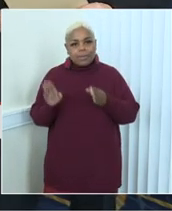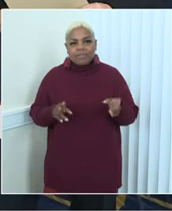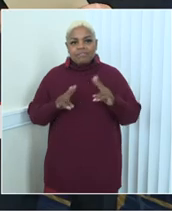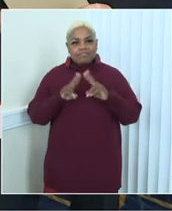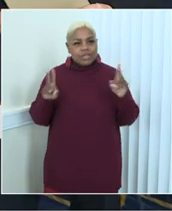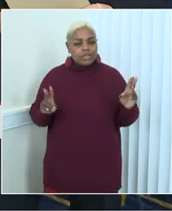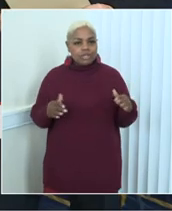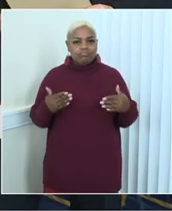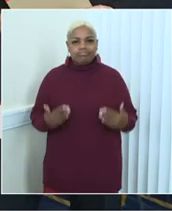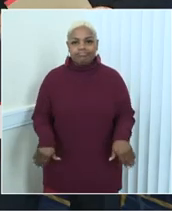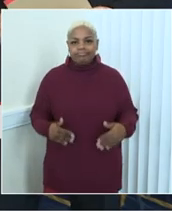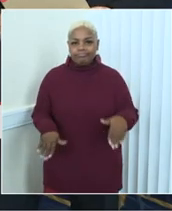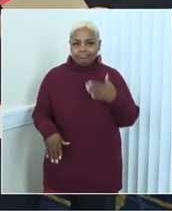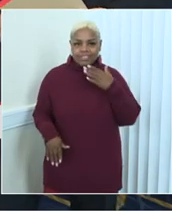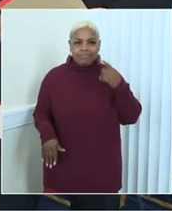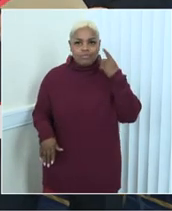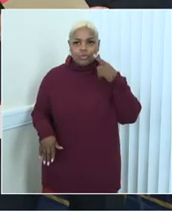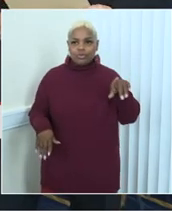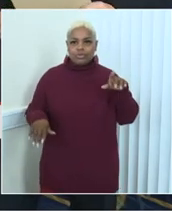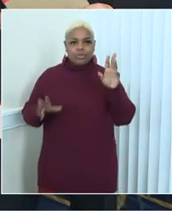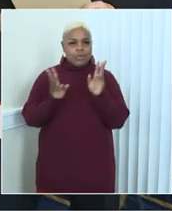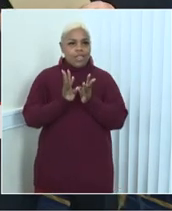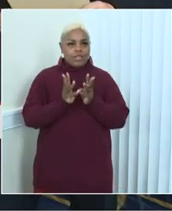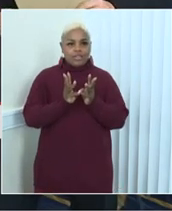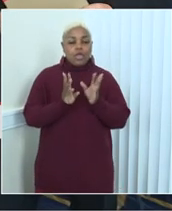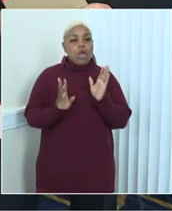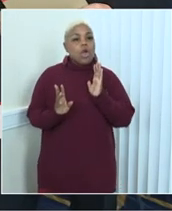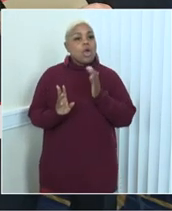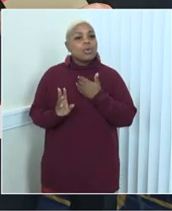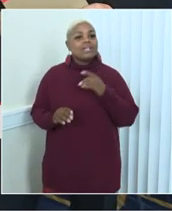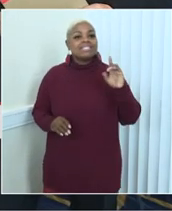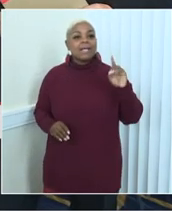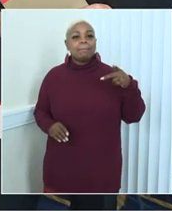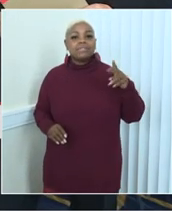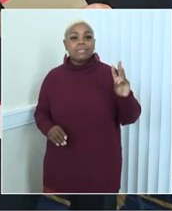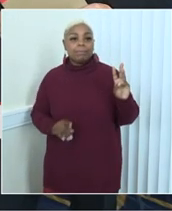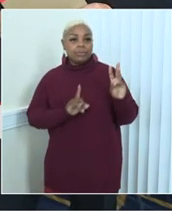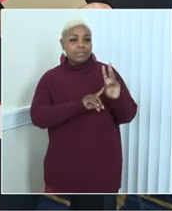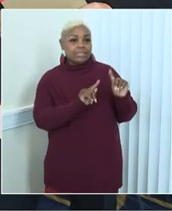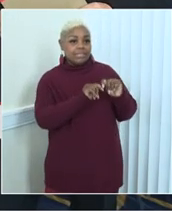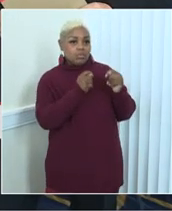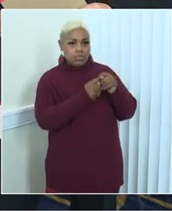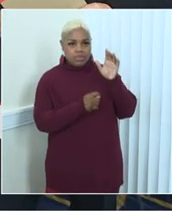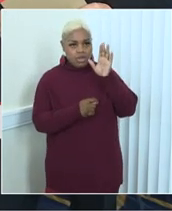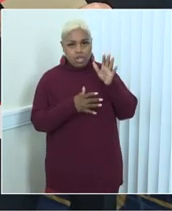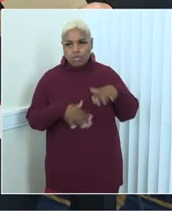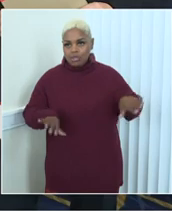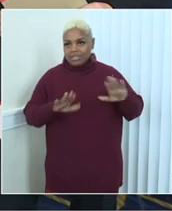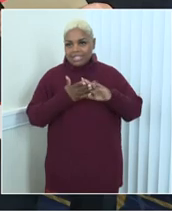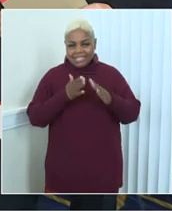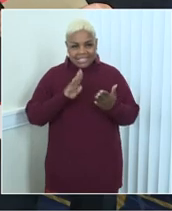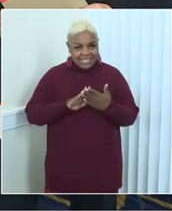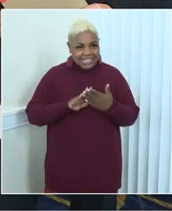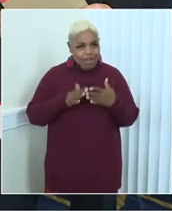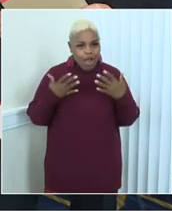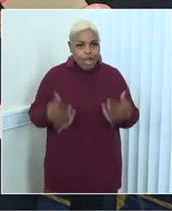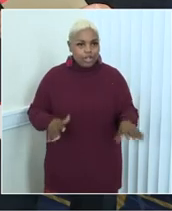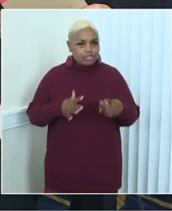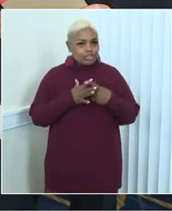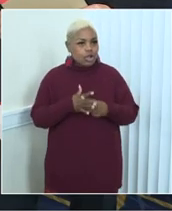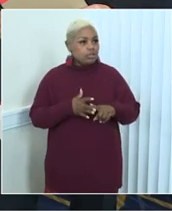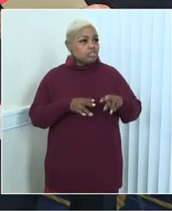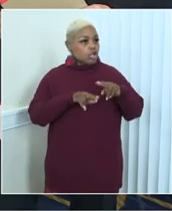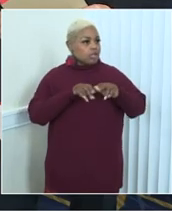when it comes to inclement weather. Our DPW teams will be out across the city. They have already started putting salt and brine